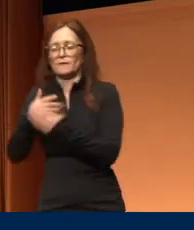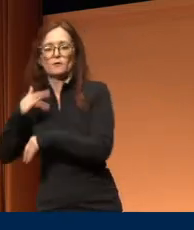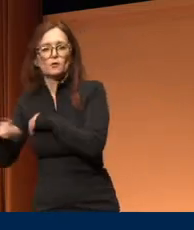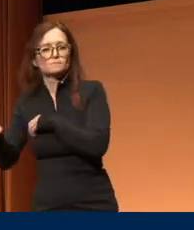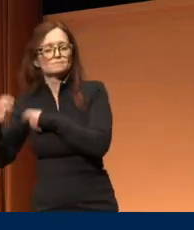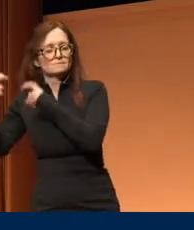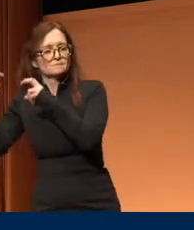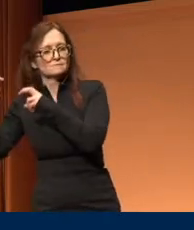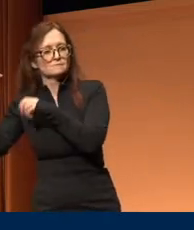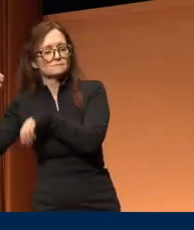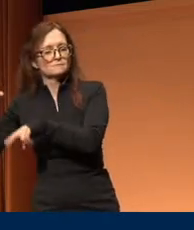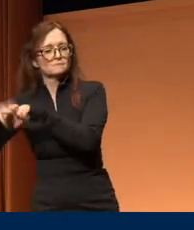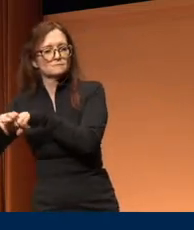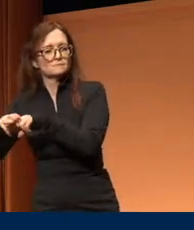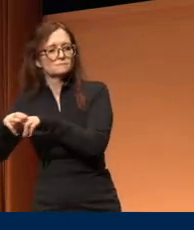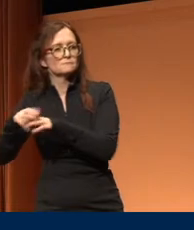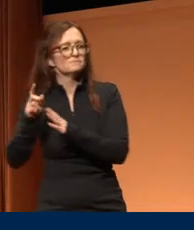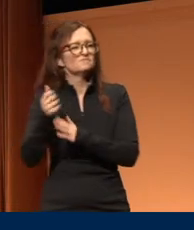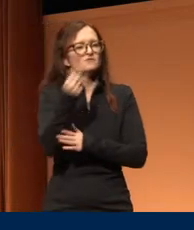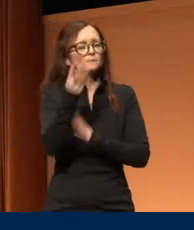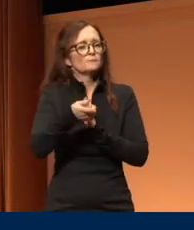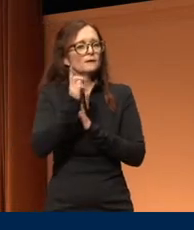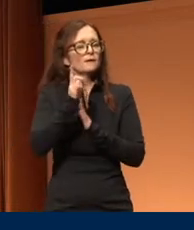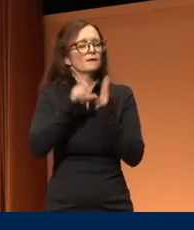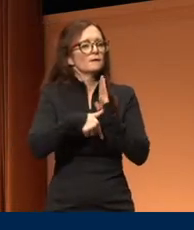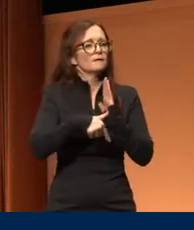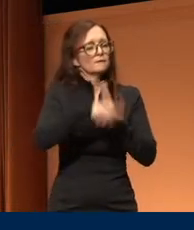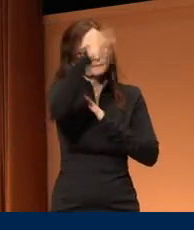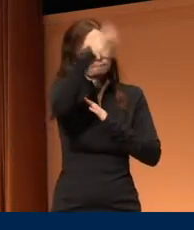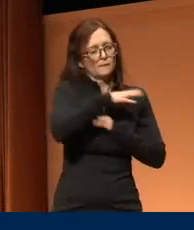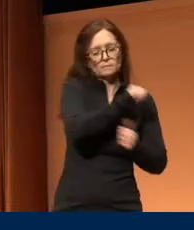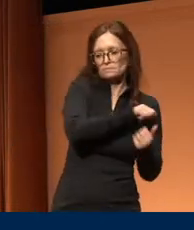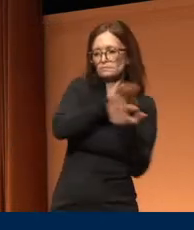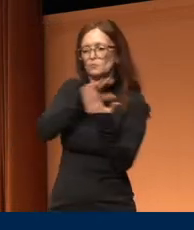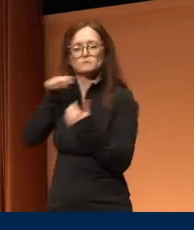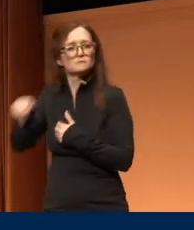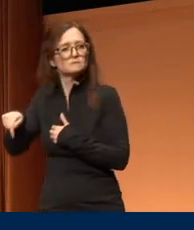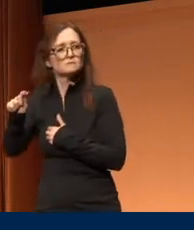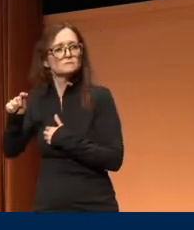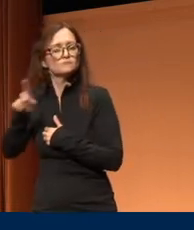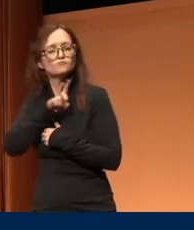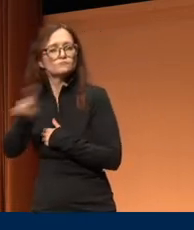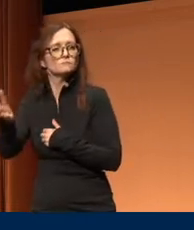seat. Moments later, a young man approaches the table.